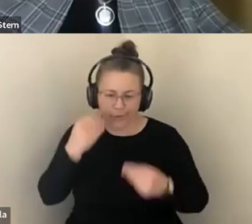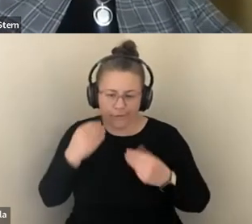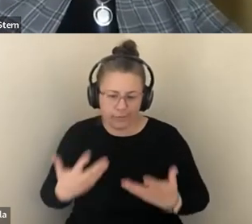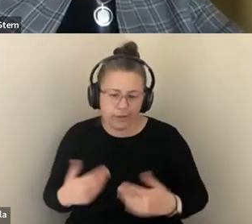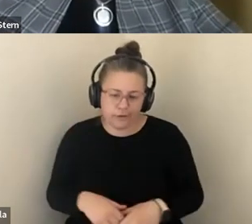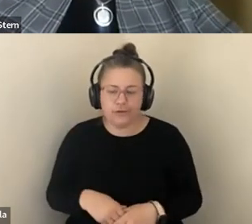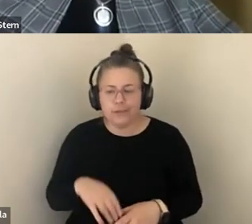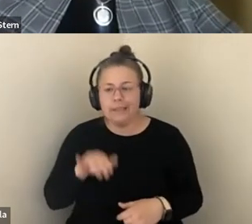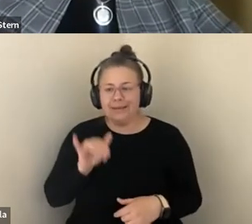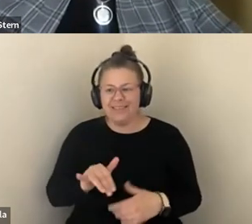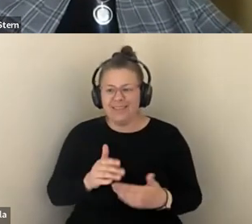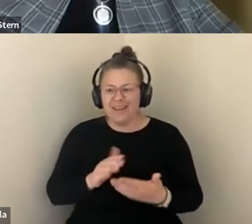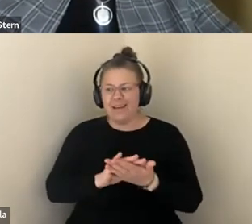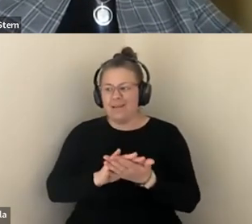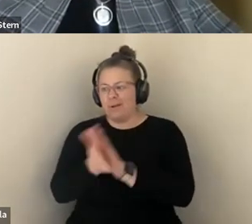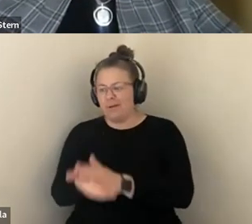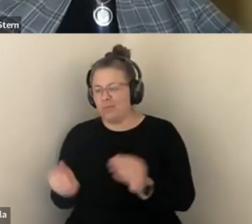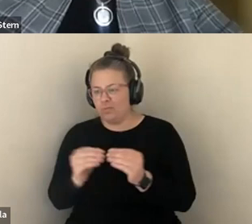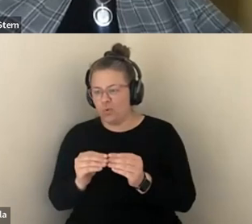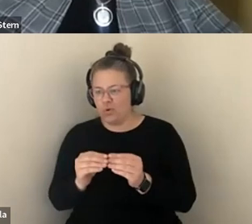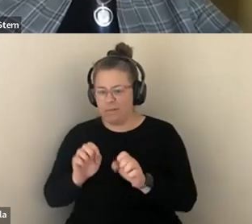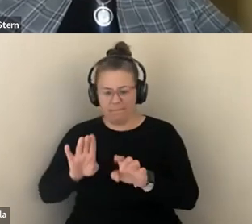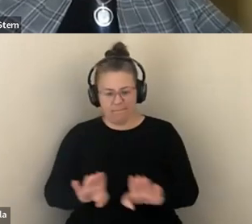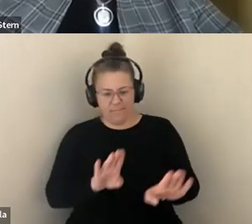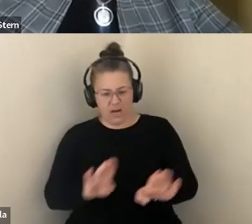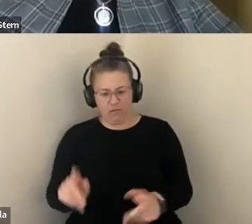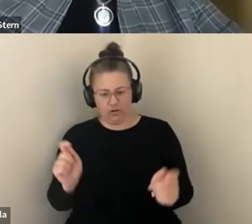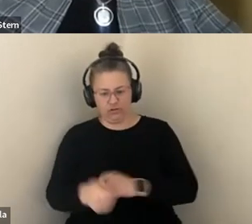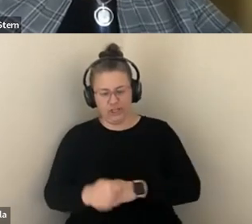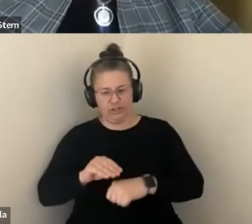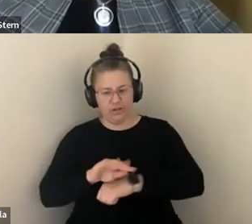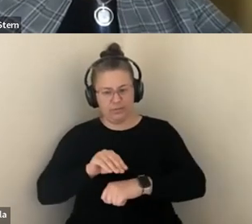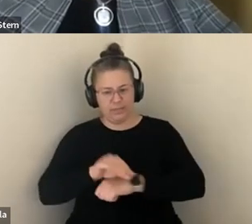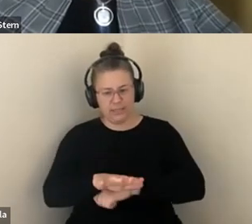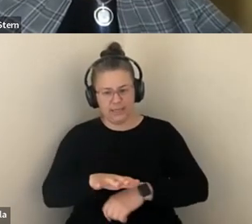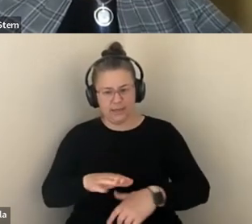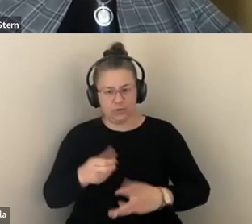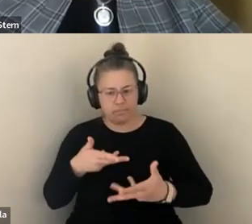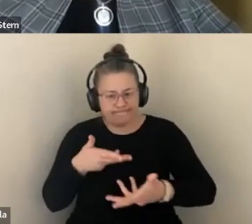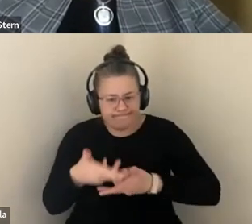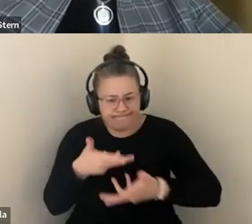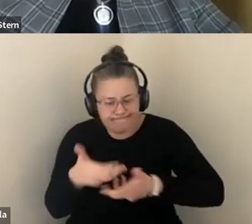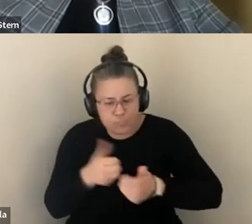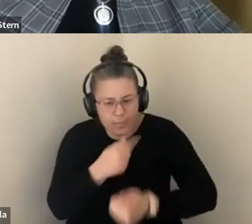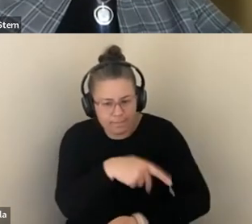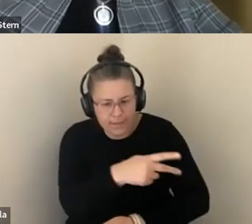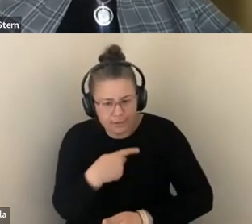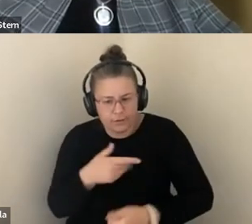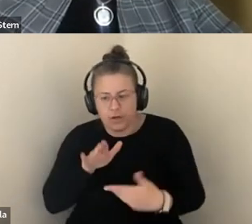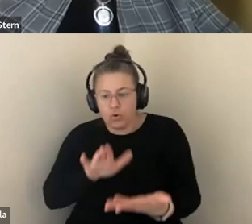shift into individual behavior change counseling mode of like, what is important to you in terms of your risk for developing cancer?